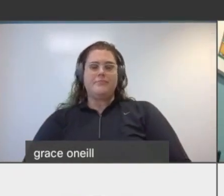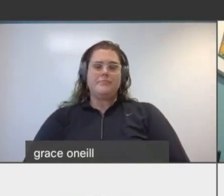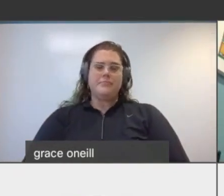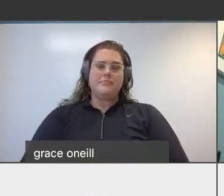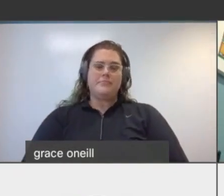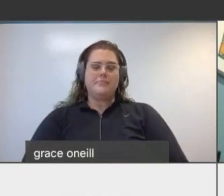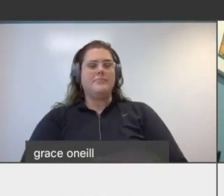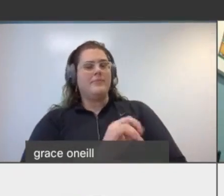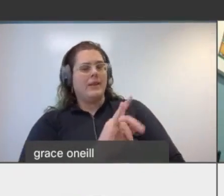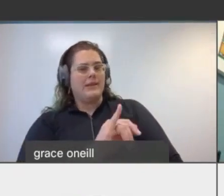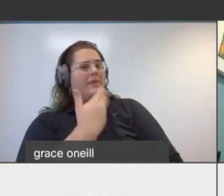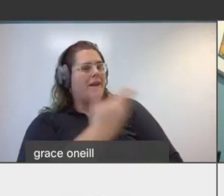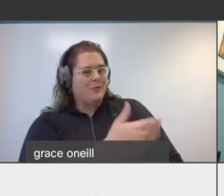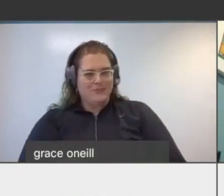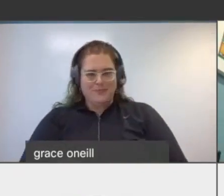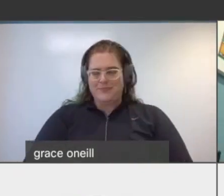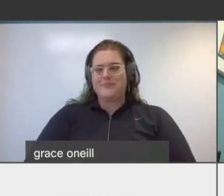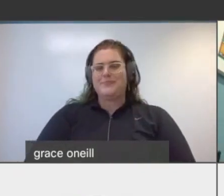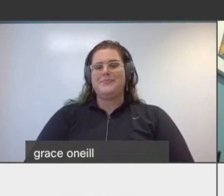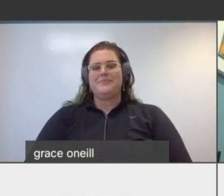Thank you.